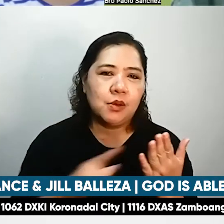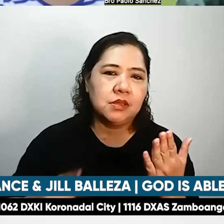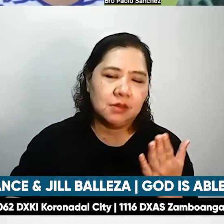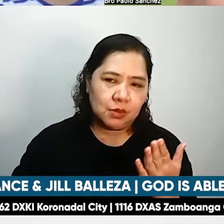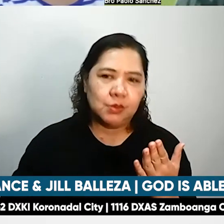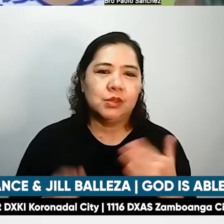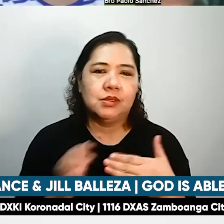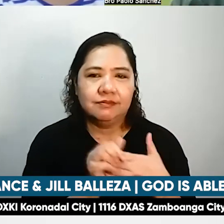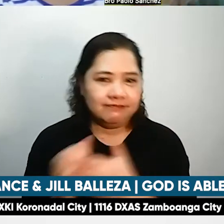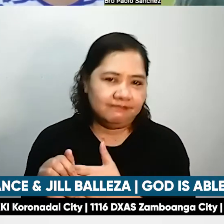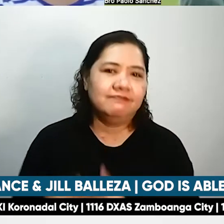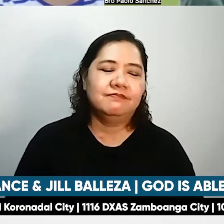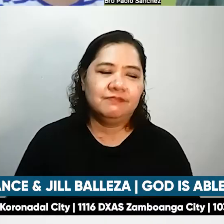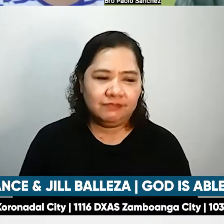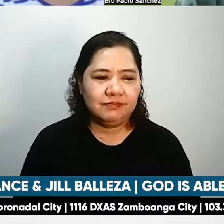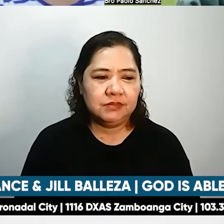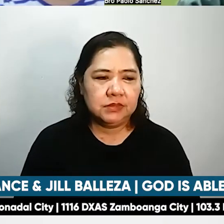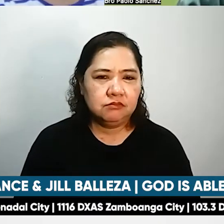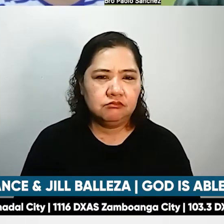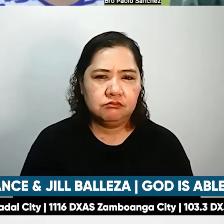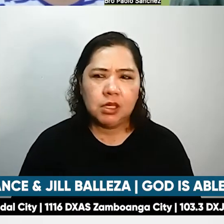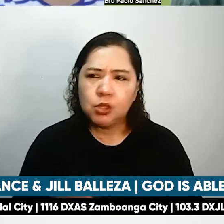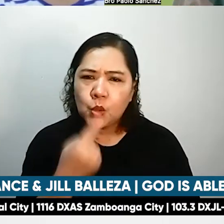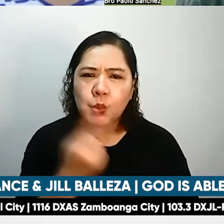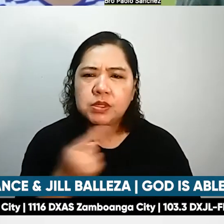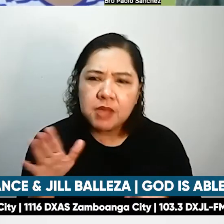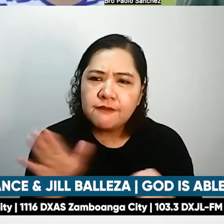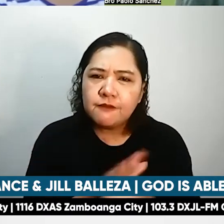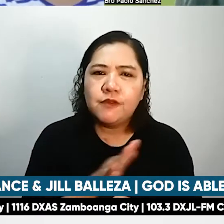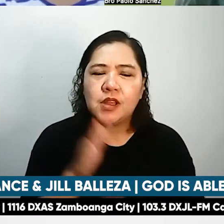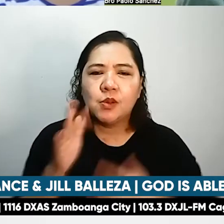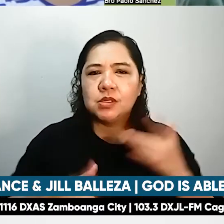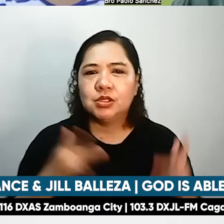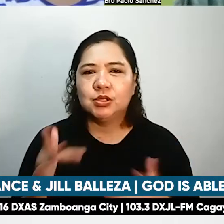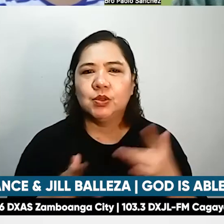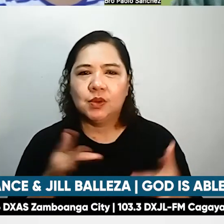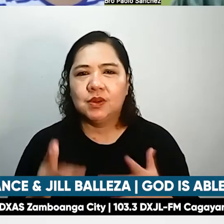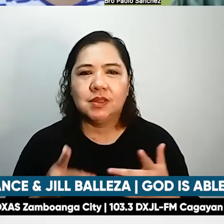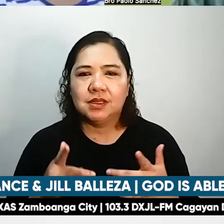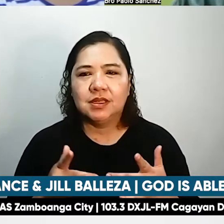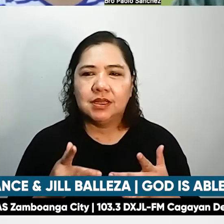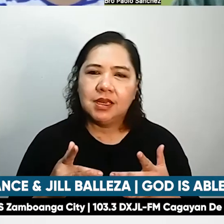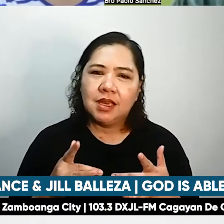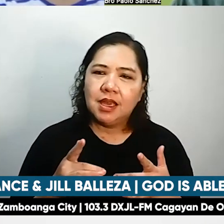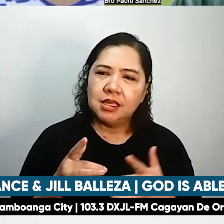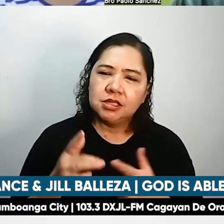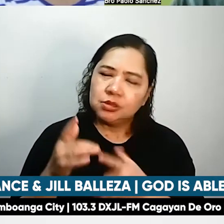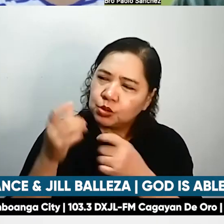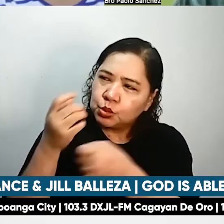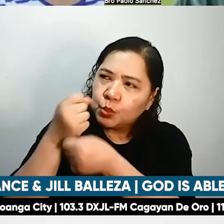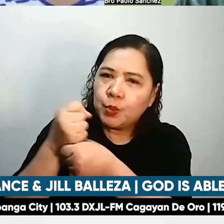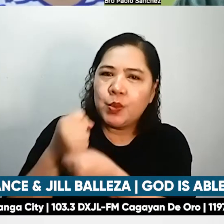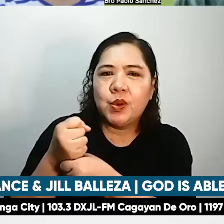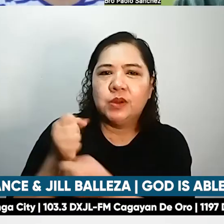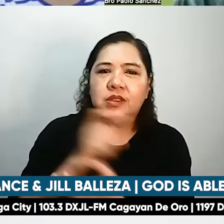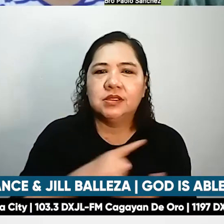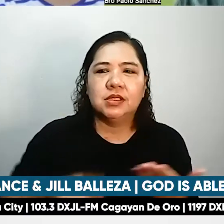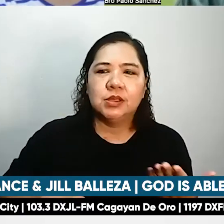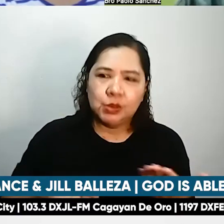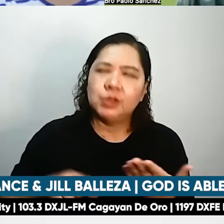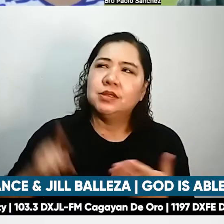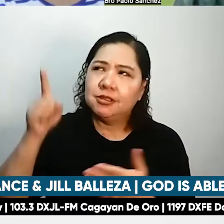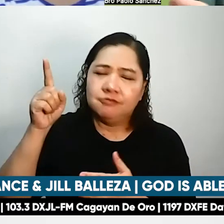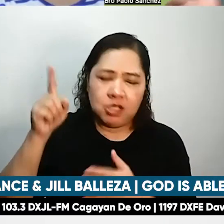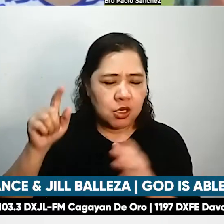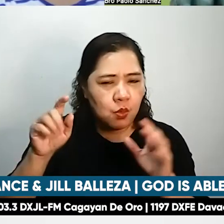conversation just be filled with joy or at least try lang to hope in the Lord and He will open doors for you and feel your life